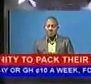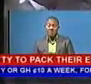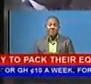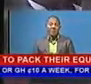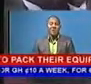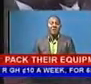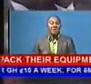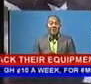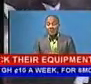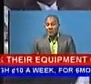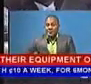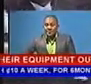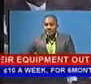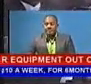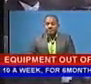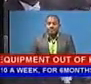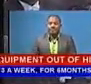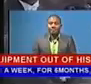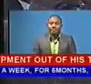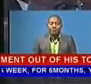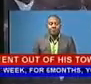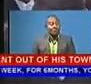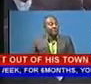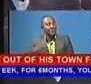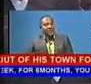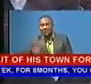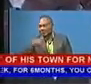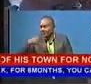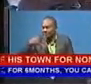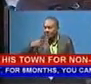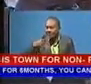My lords, we are referring to